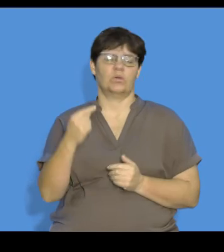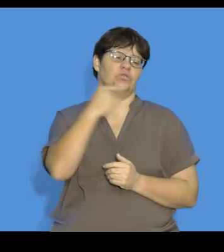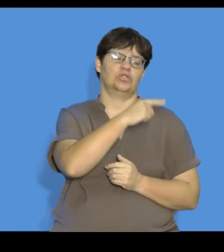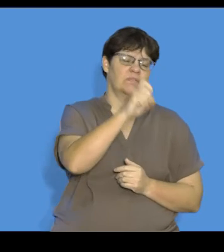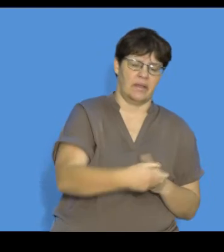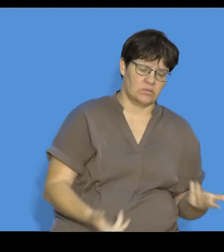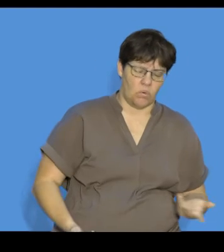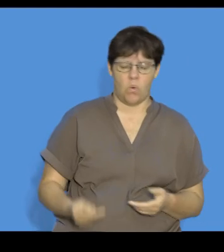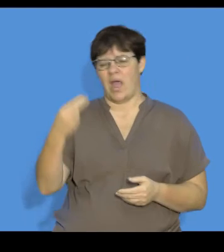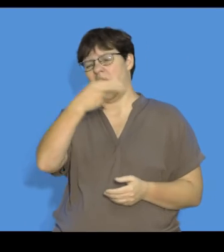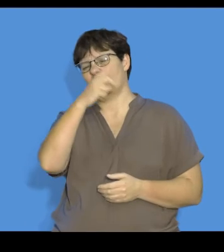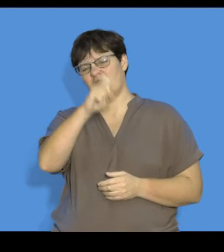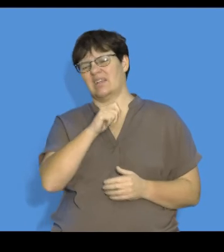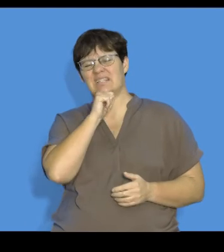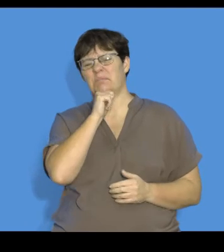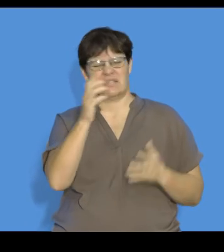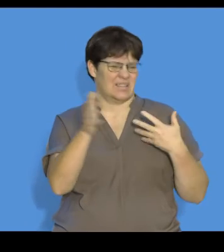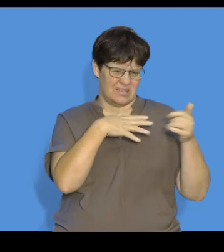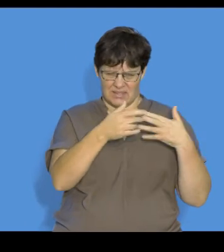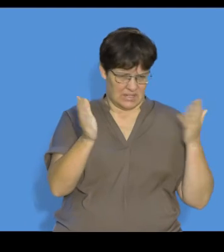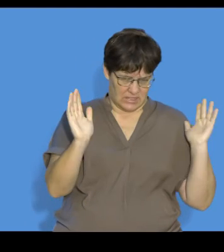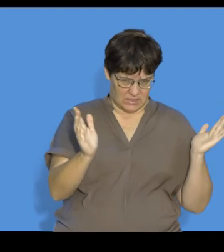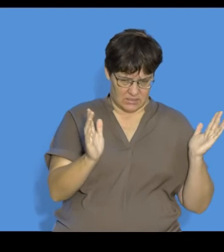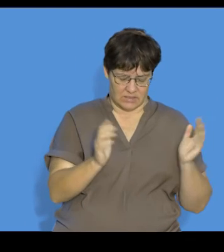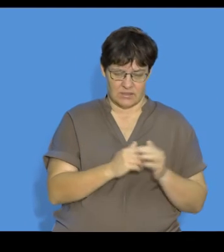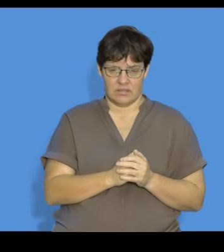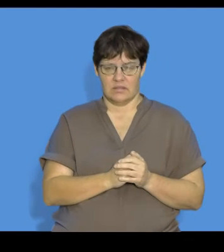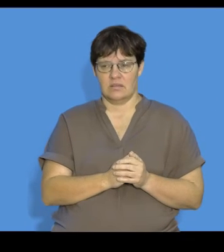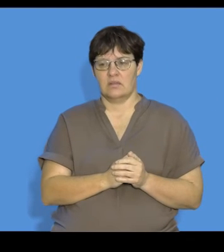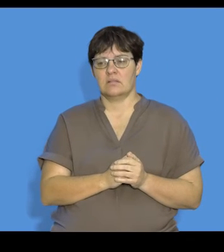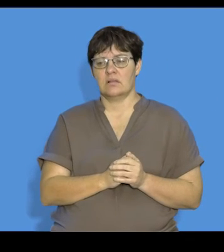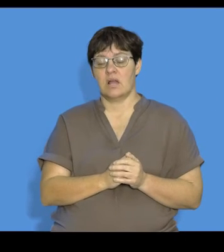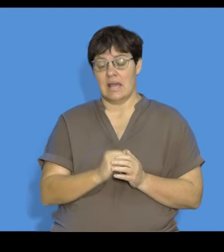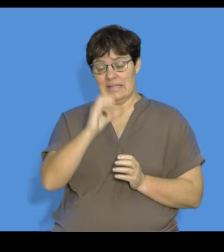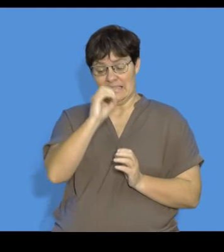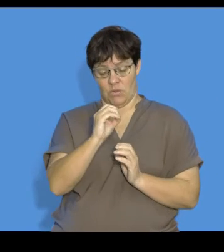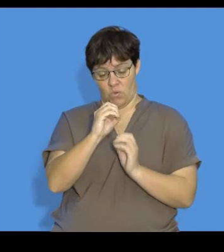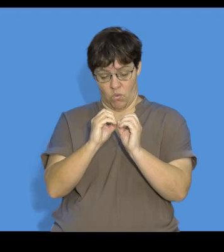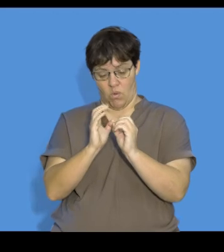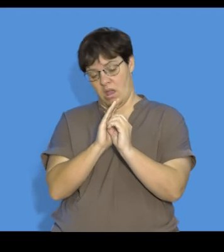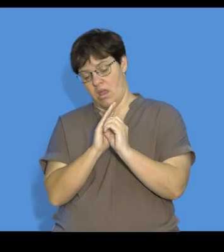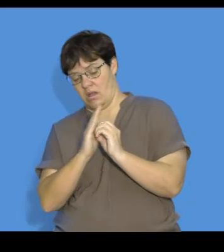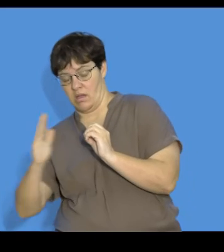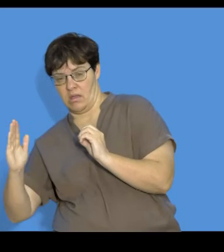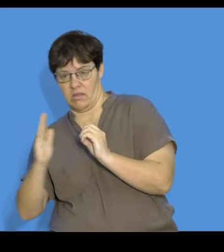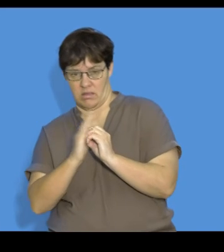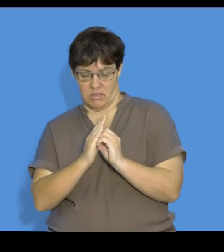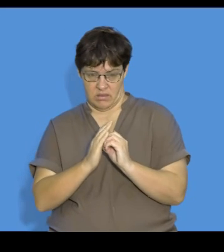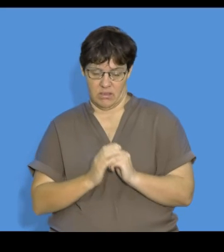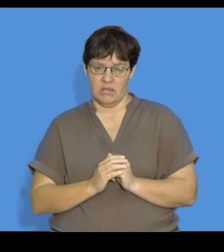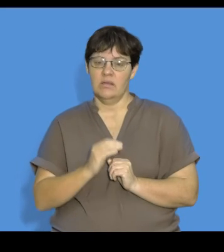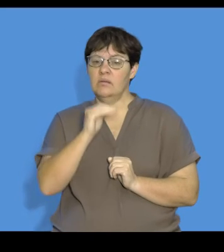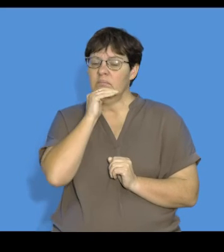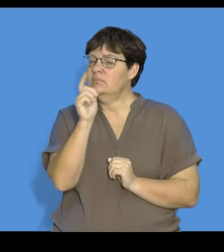x or h of x, it doesn't really matter which function it is greater than 0. This